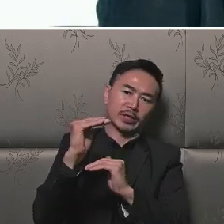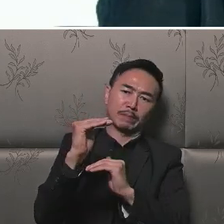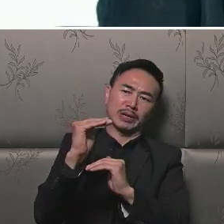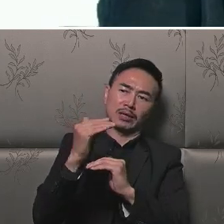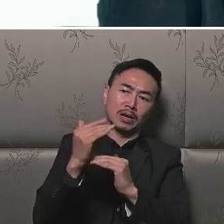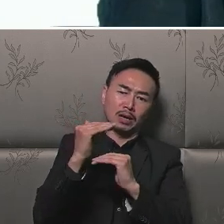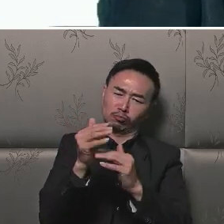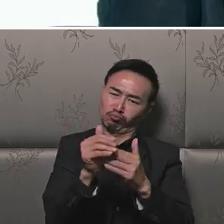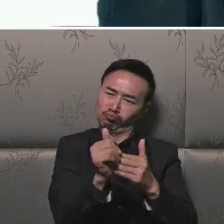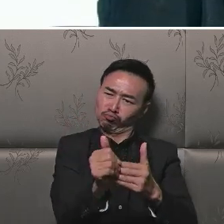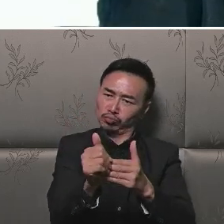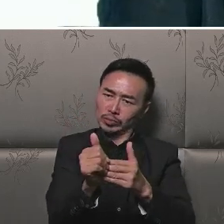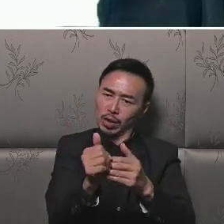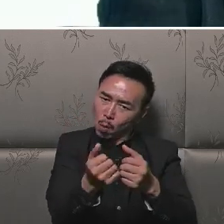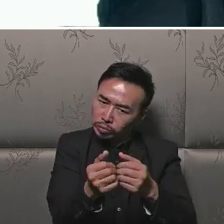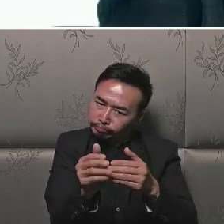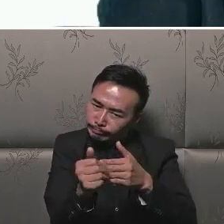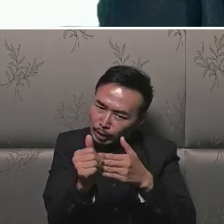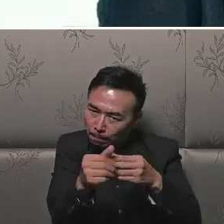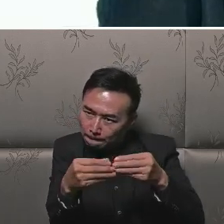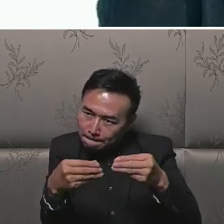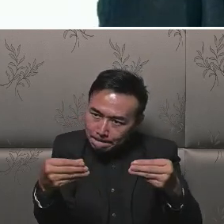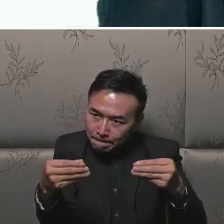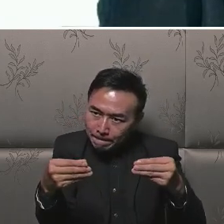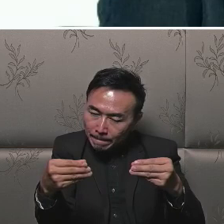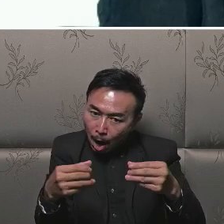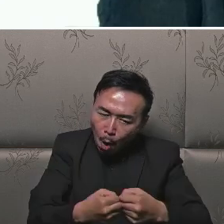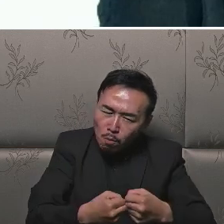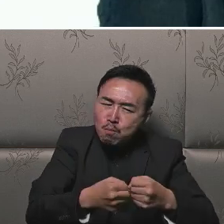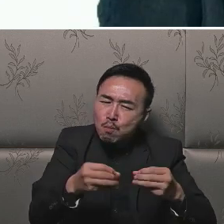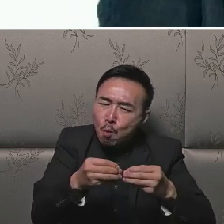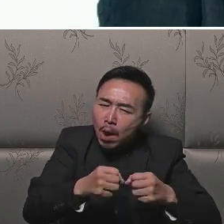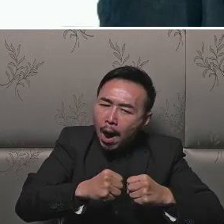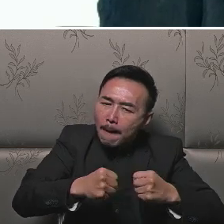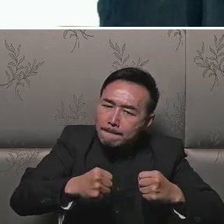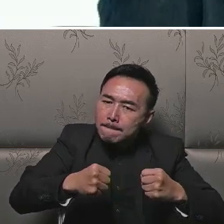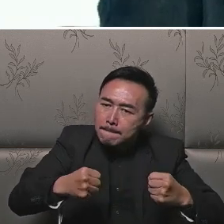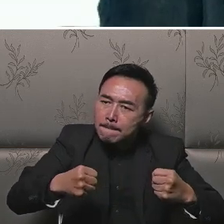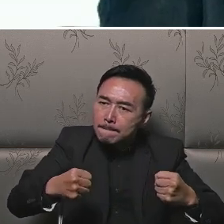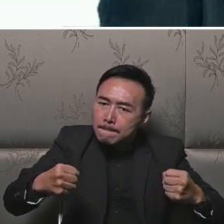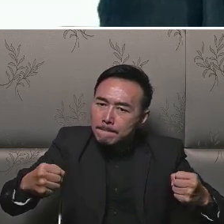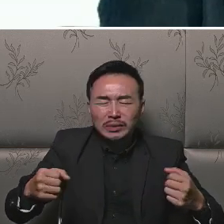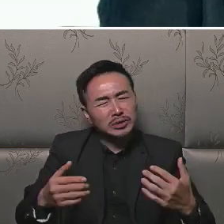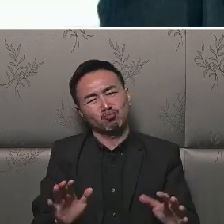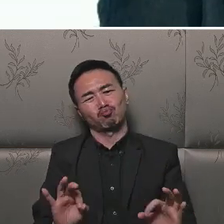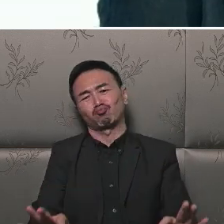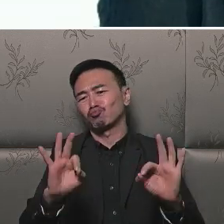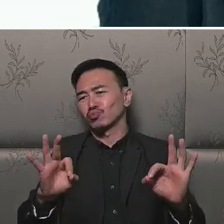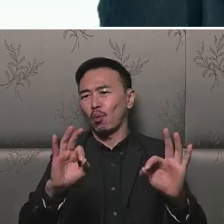when applied to a specific context. So it's a case-to-case basis to overcome